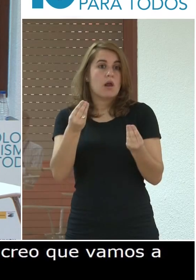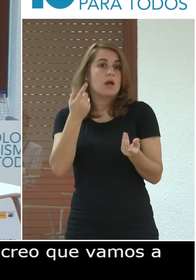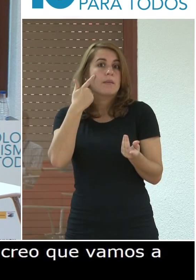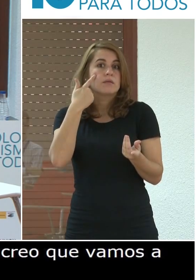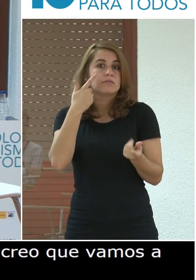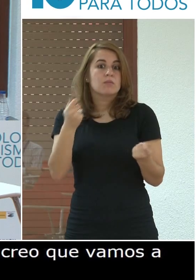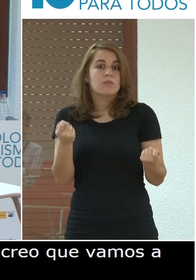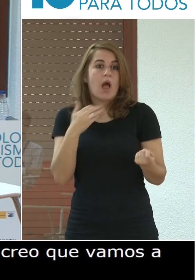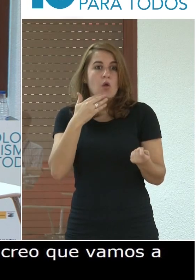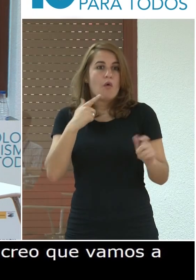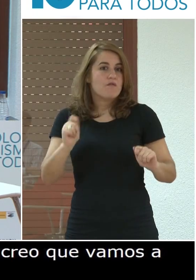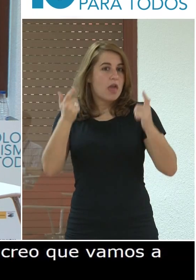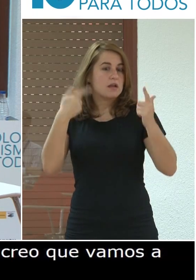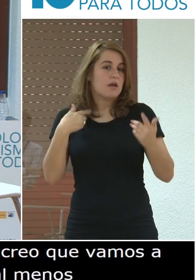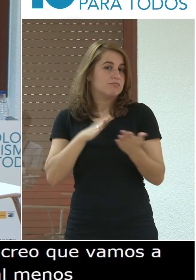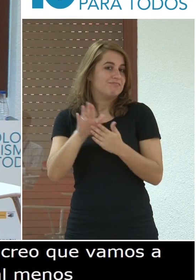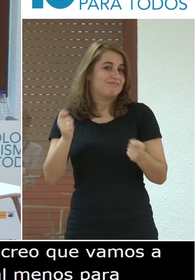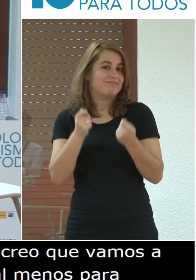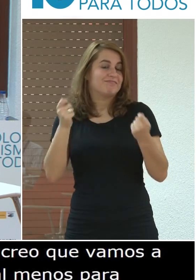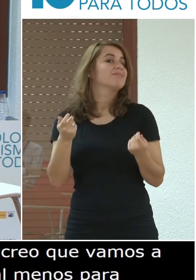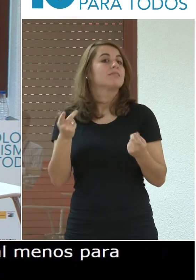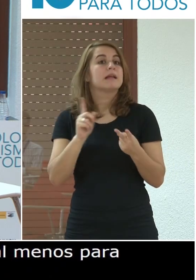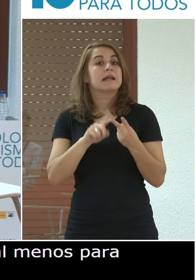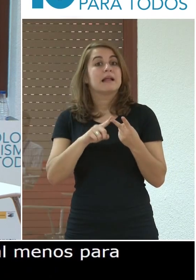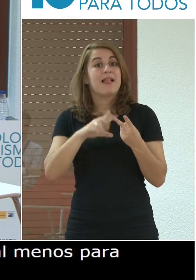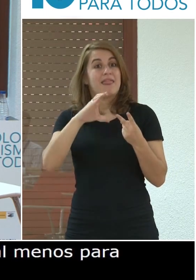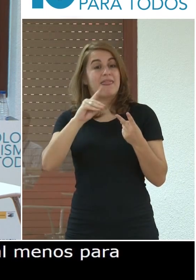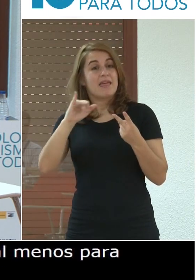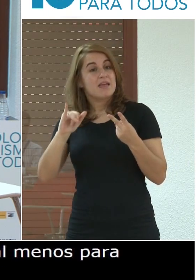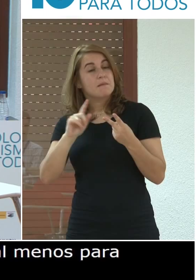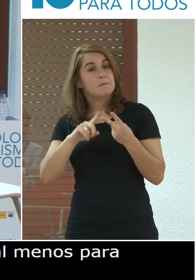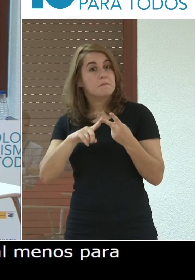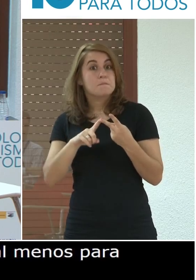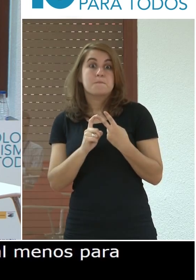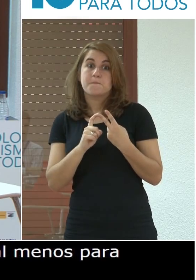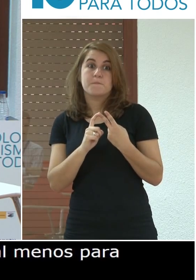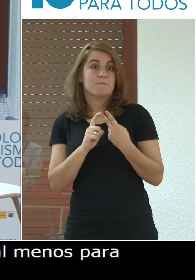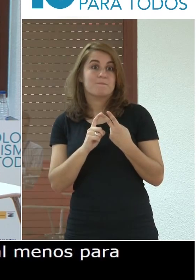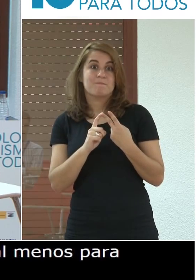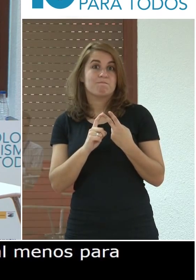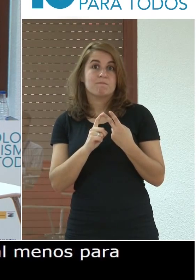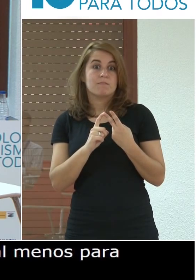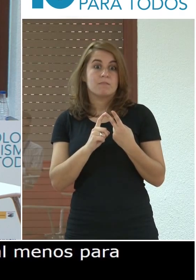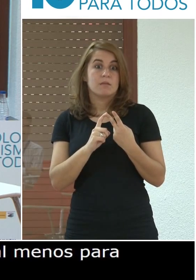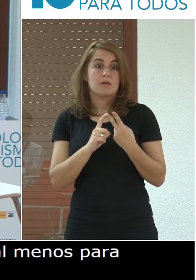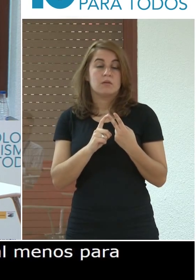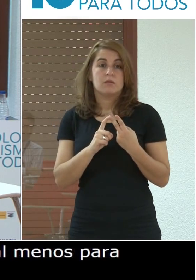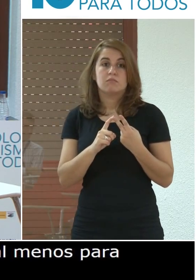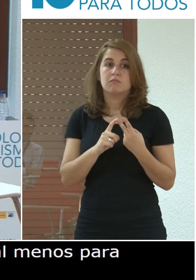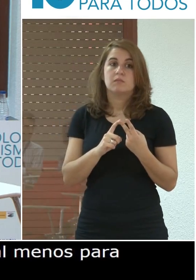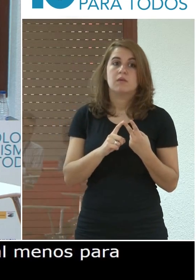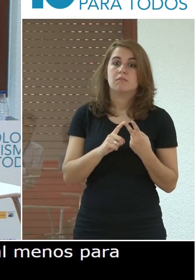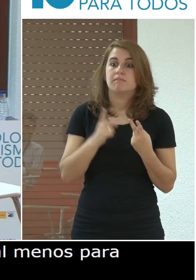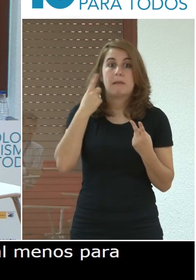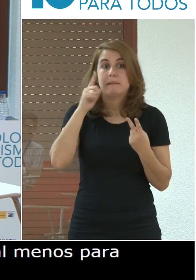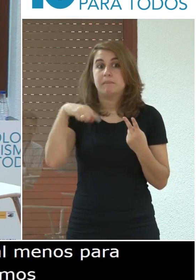to improve the navigator so that we can make a publication. And within BCI, we're not sure